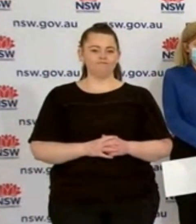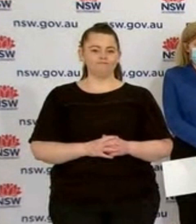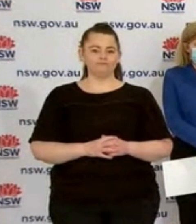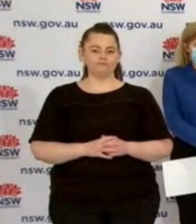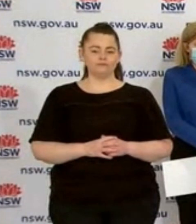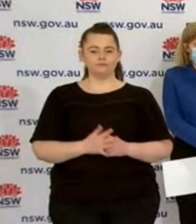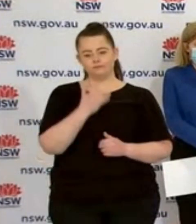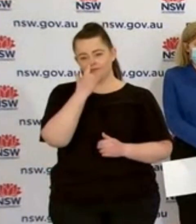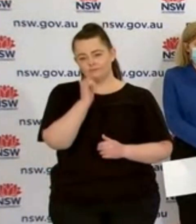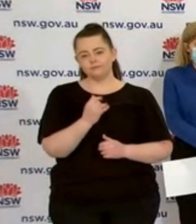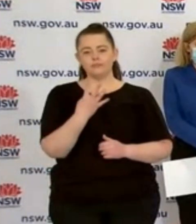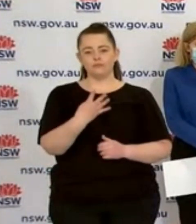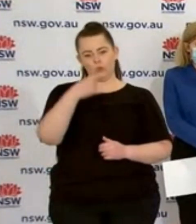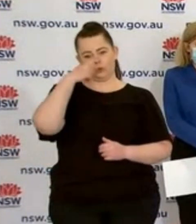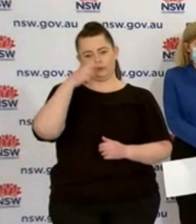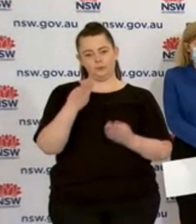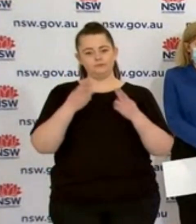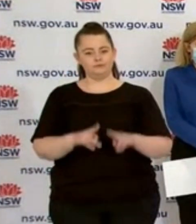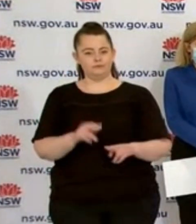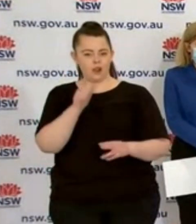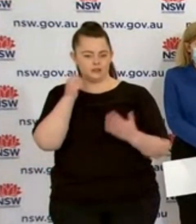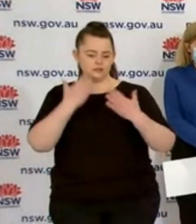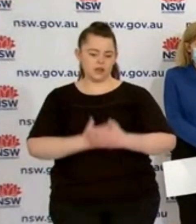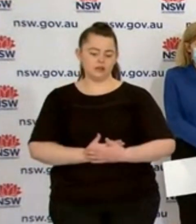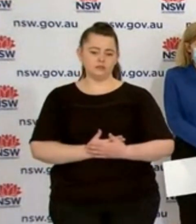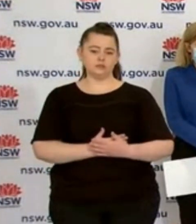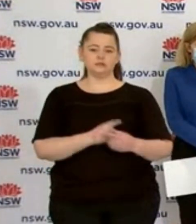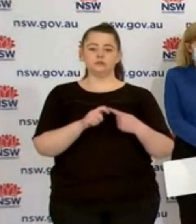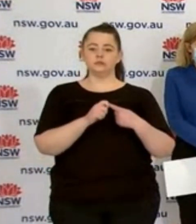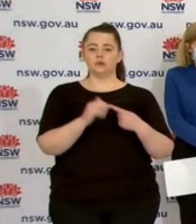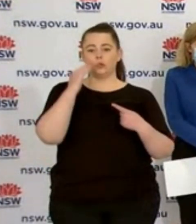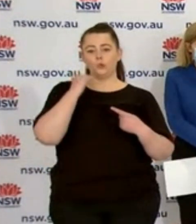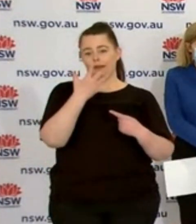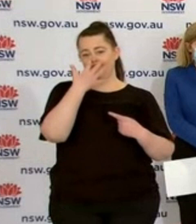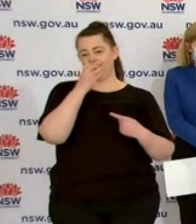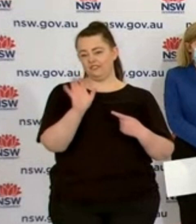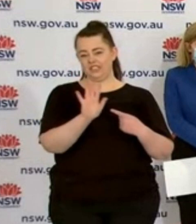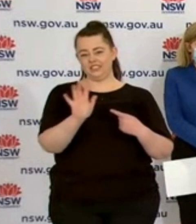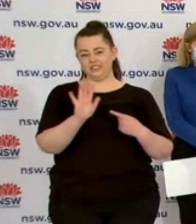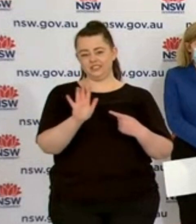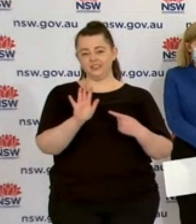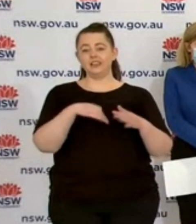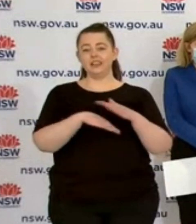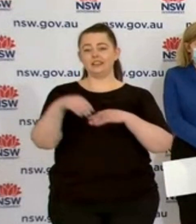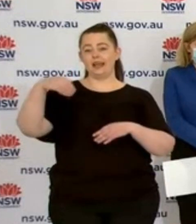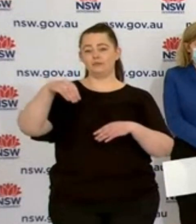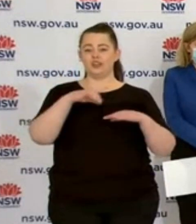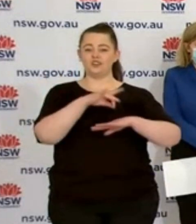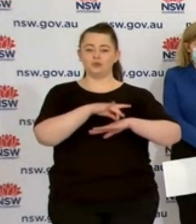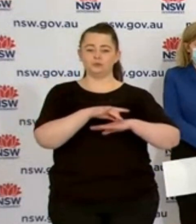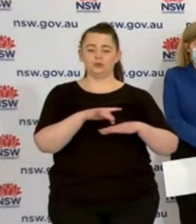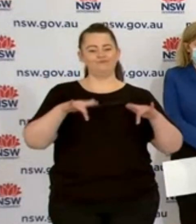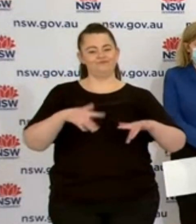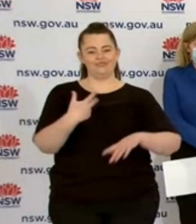their lives to 8 p.m. last night. A female in her 50s from Western Sydney at Campbelltown Hospital who wasn't